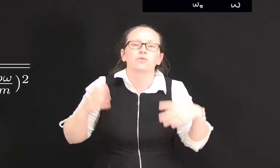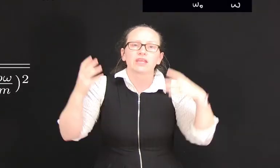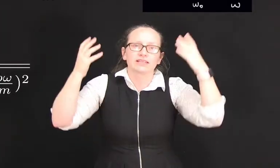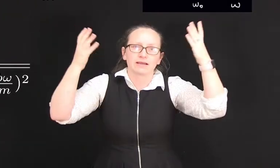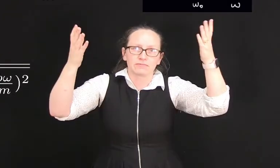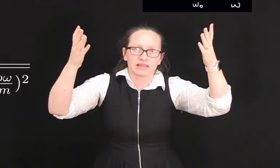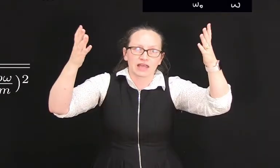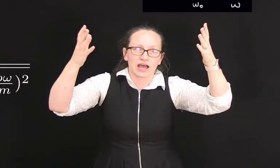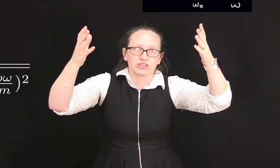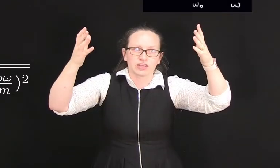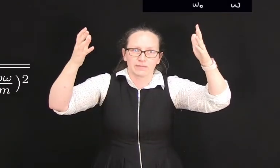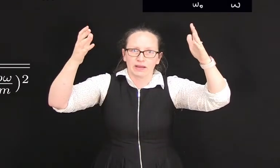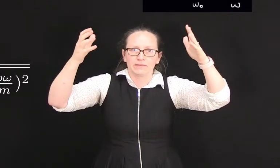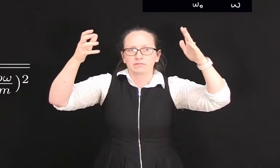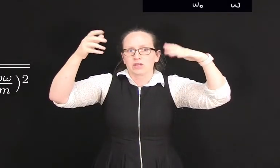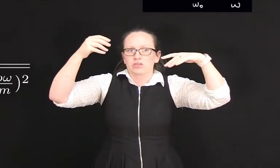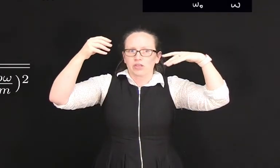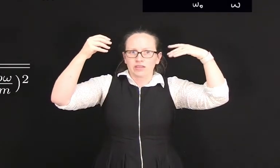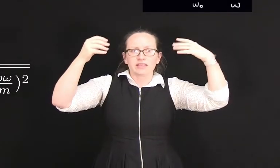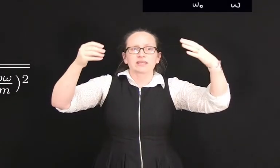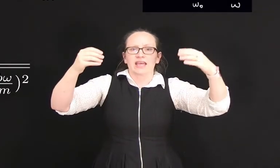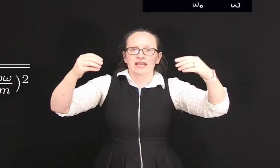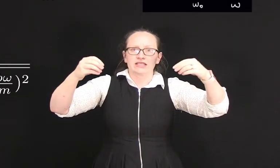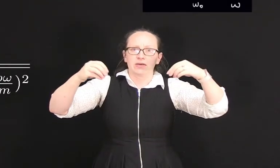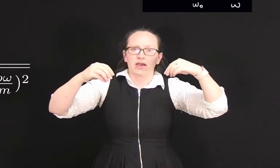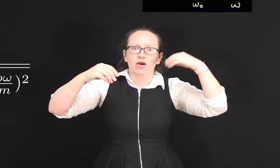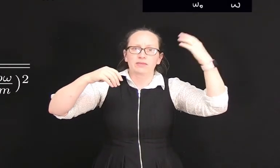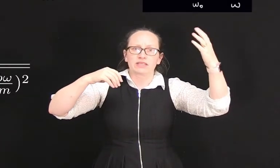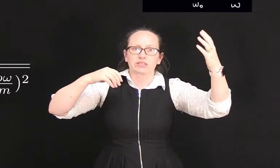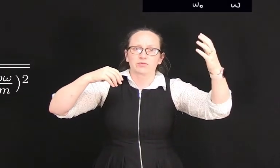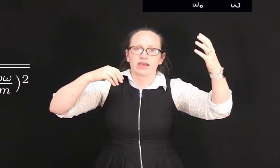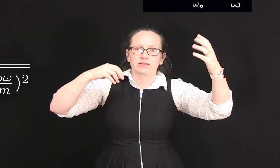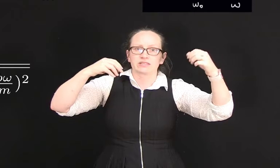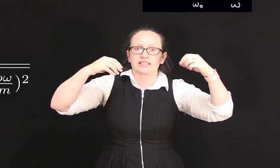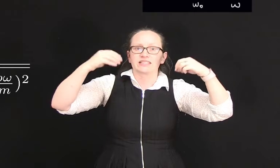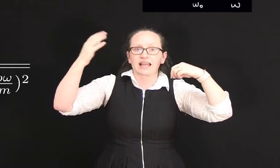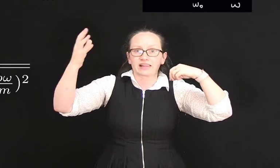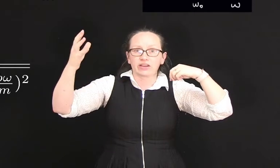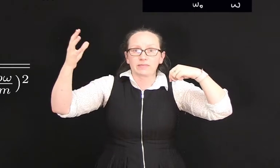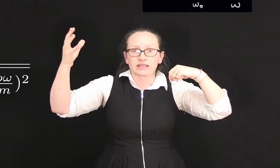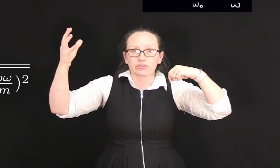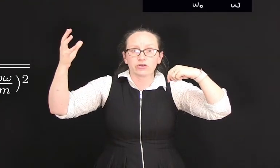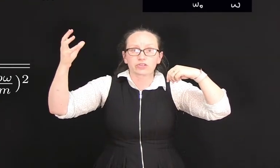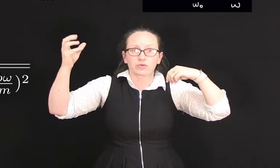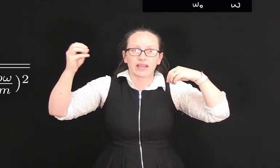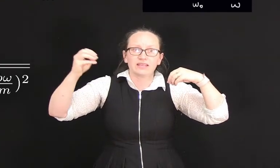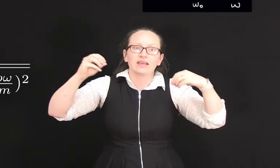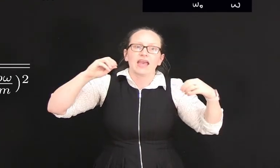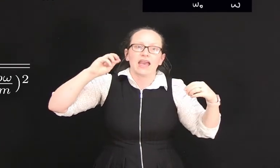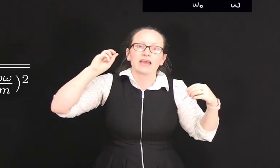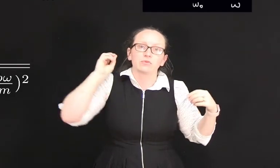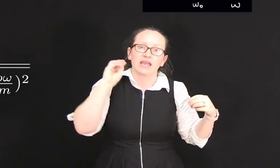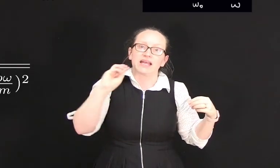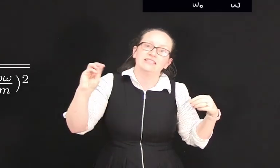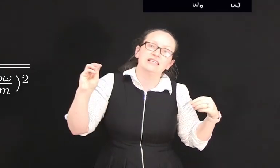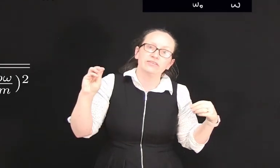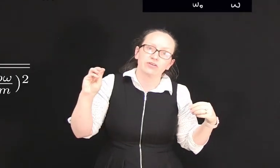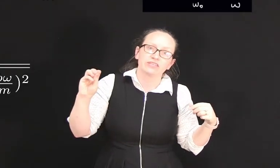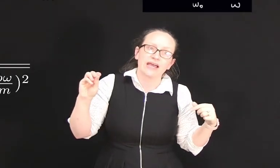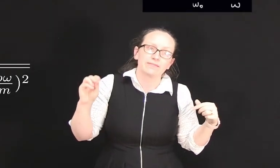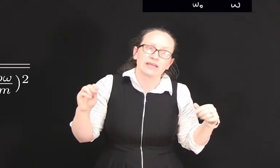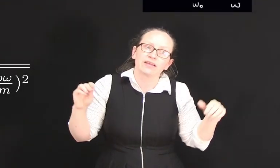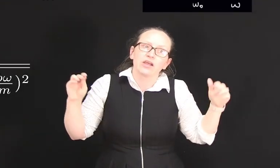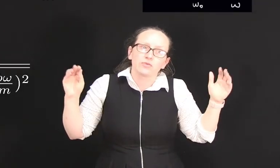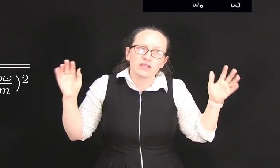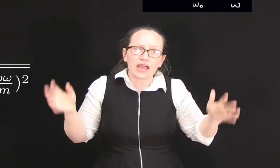number, we end up with a large number. So in the case where omega squared was exactly omega naught squared and we had